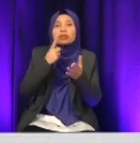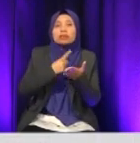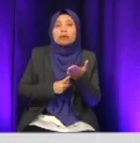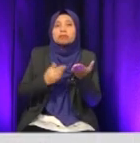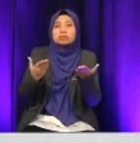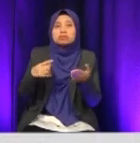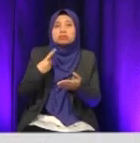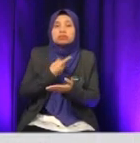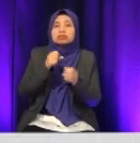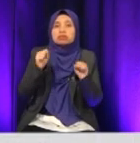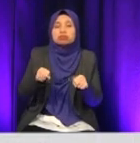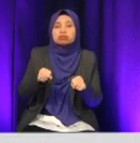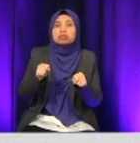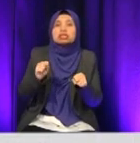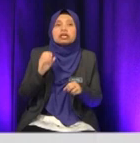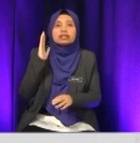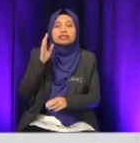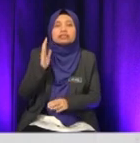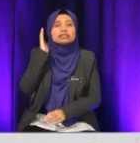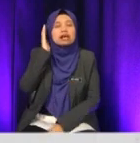don't we listen to the audio first? Okay.